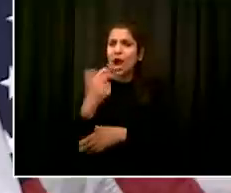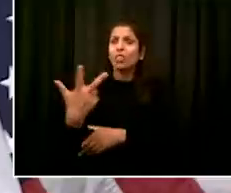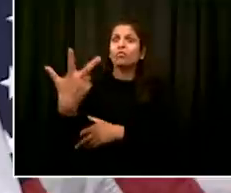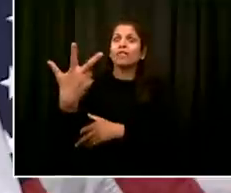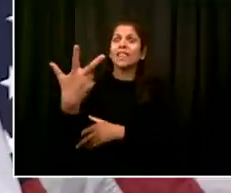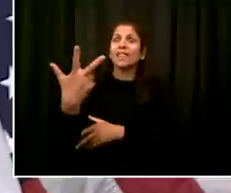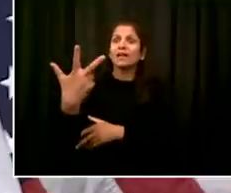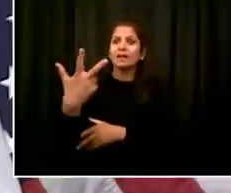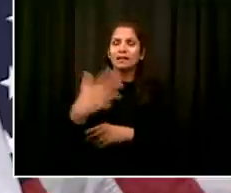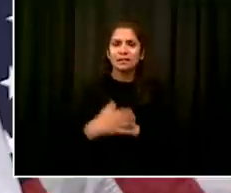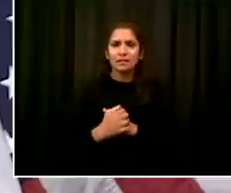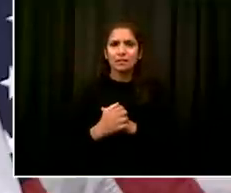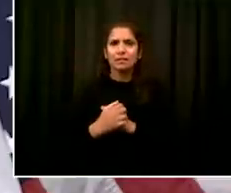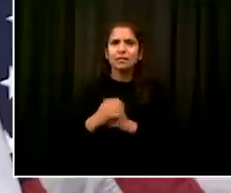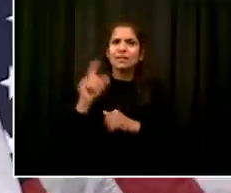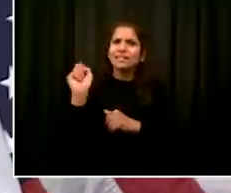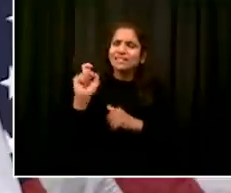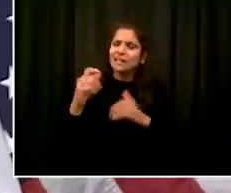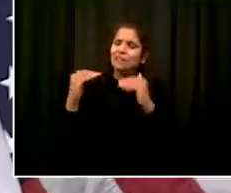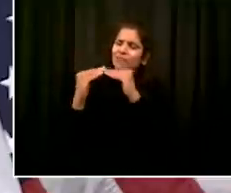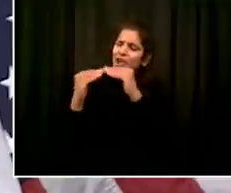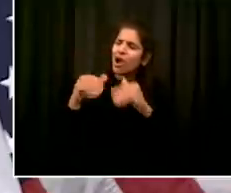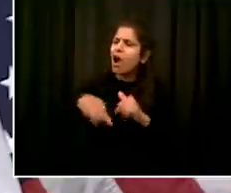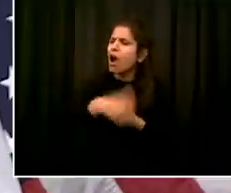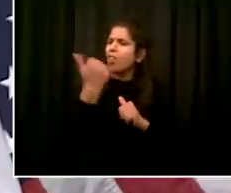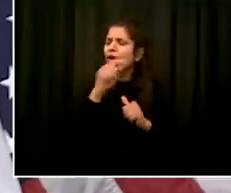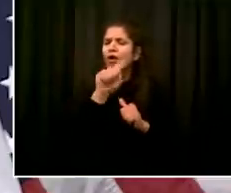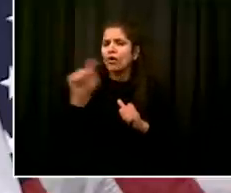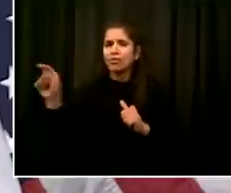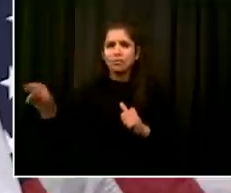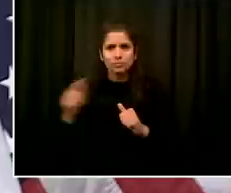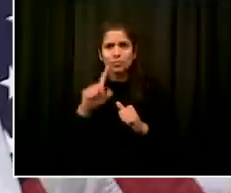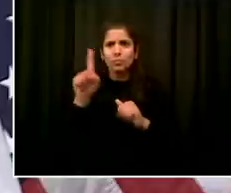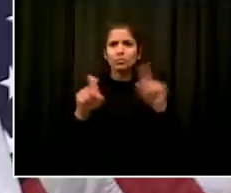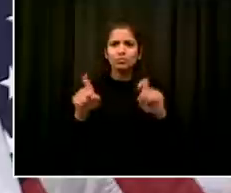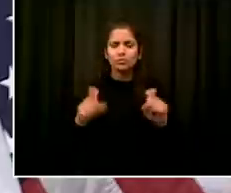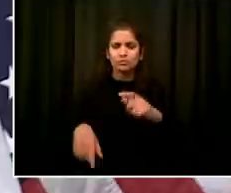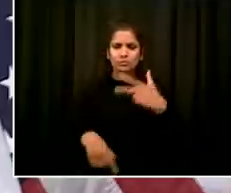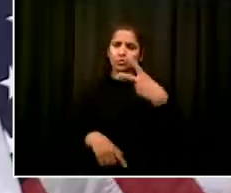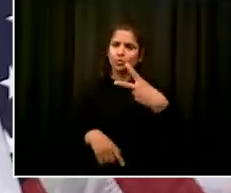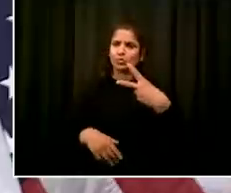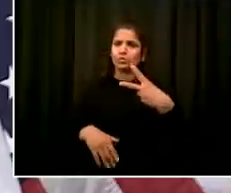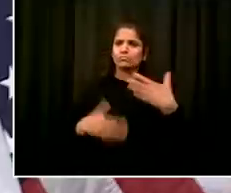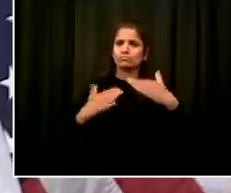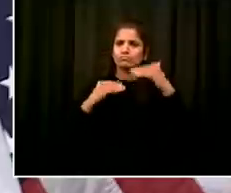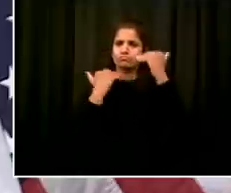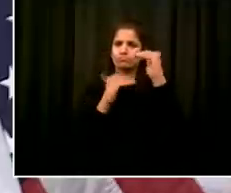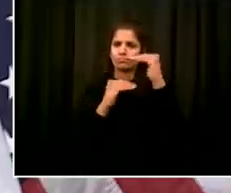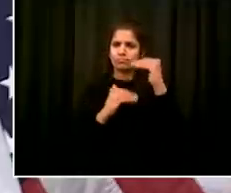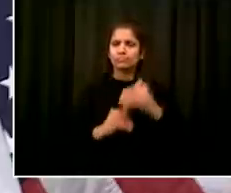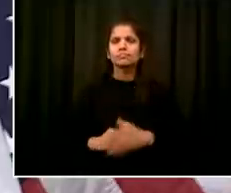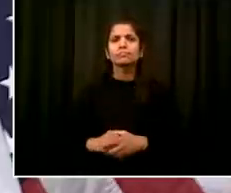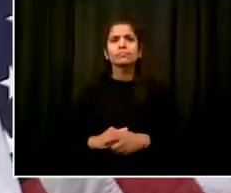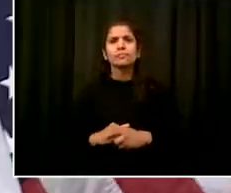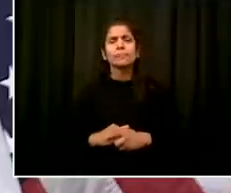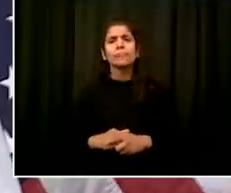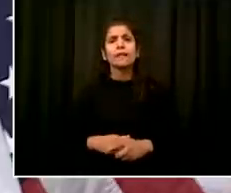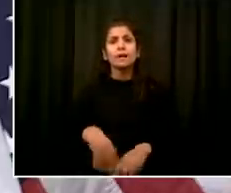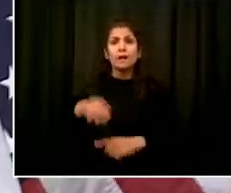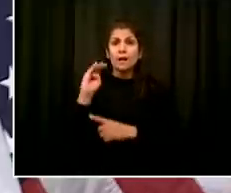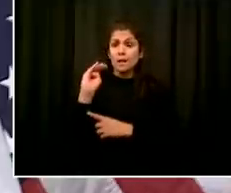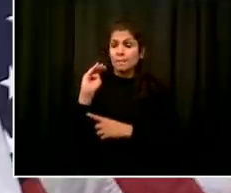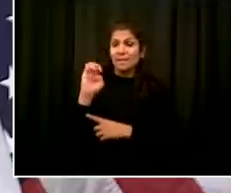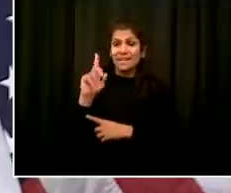all of us need to get back to work, which we are doing nonstop here. No journalist should ever be detained, ever.